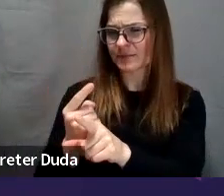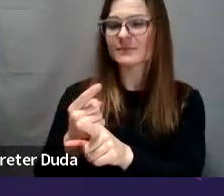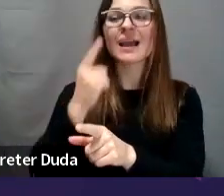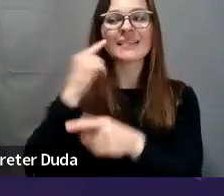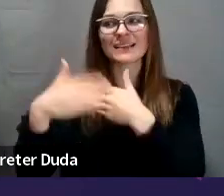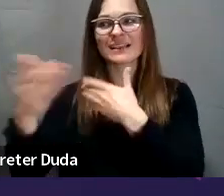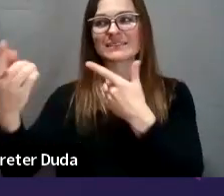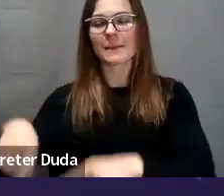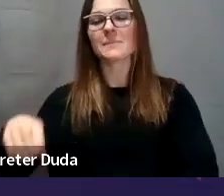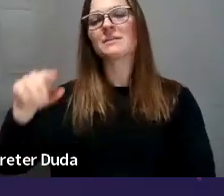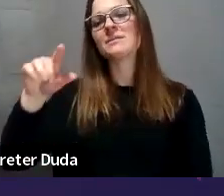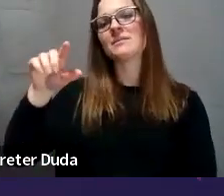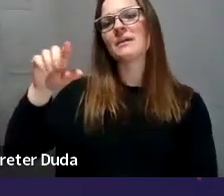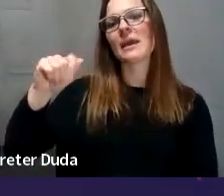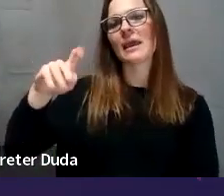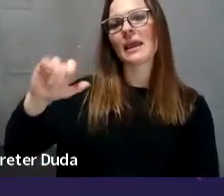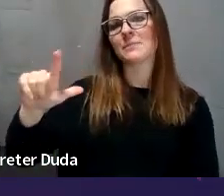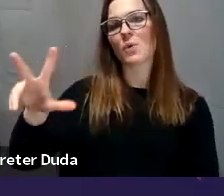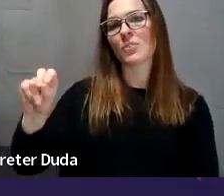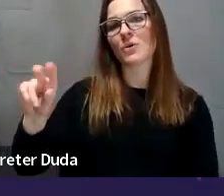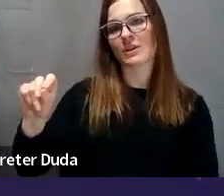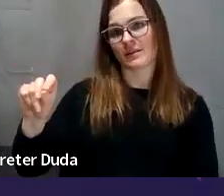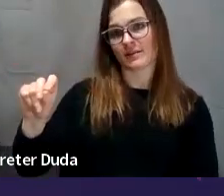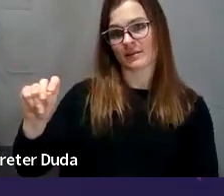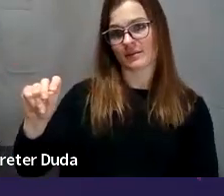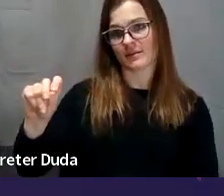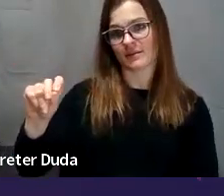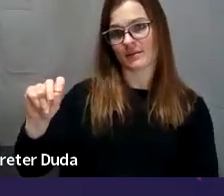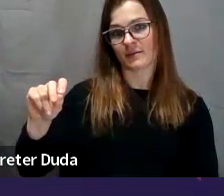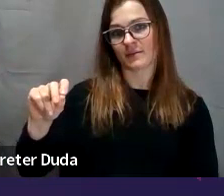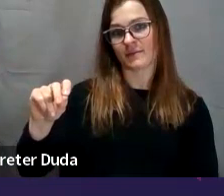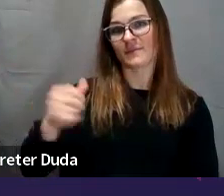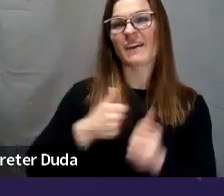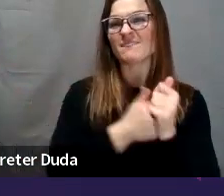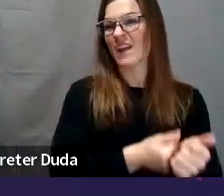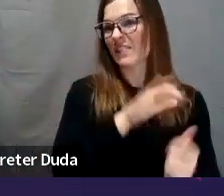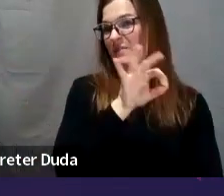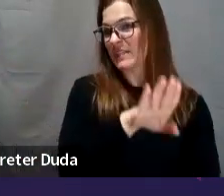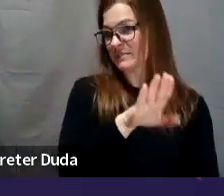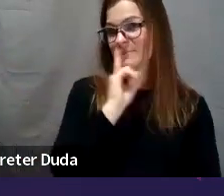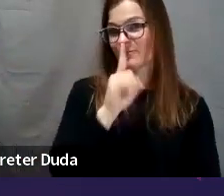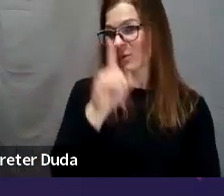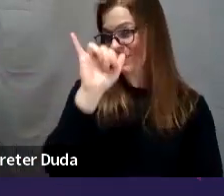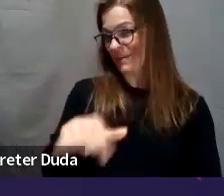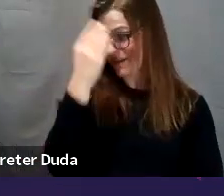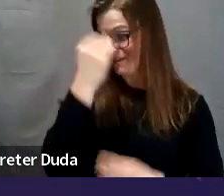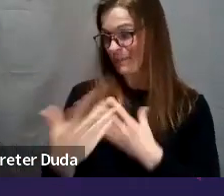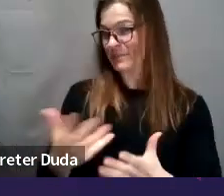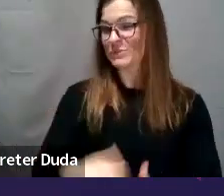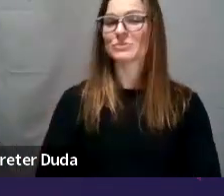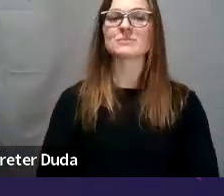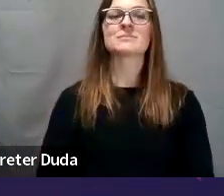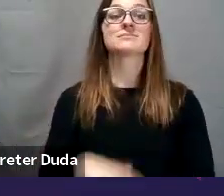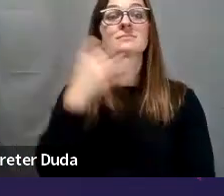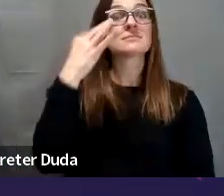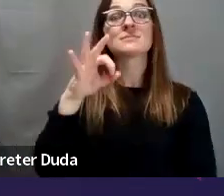going to be on the 30th. So follow our Facebook page for that. And If you're